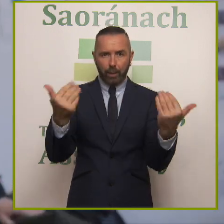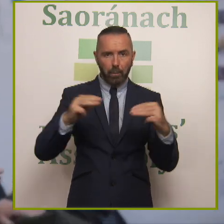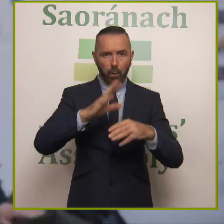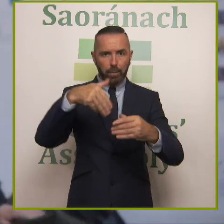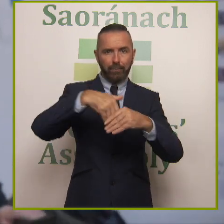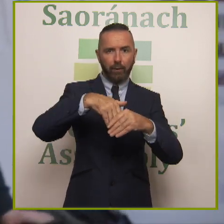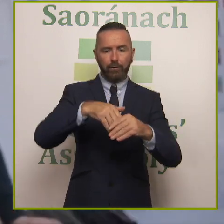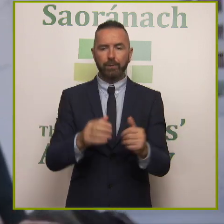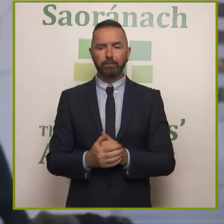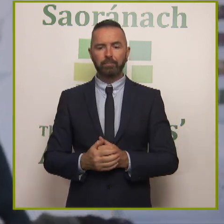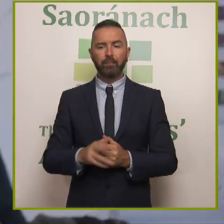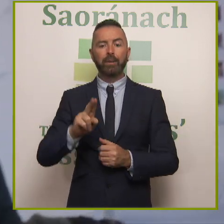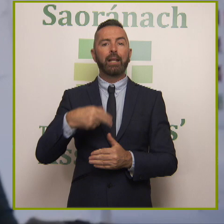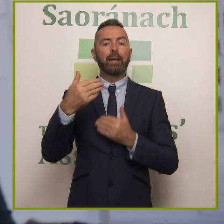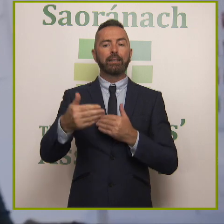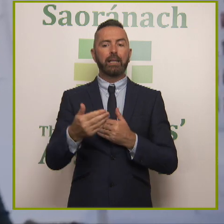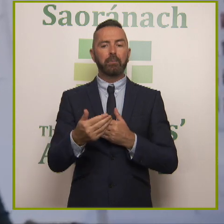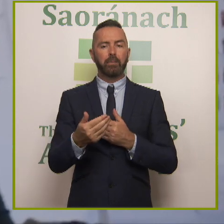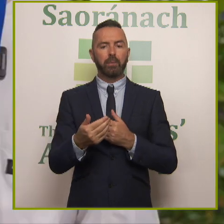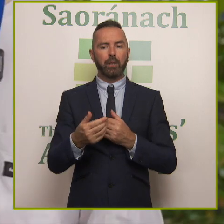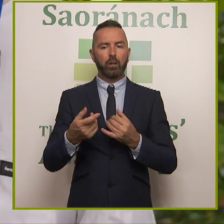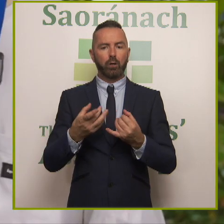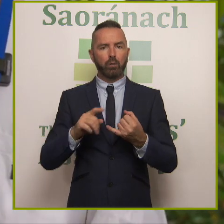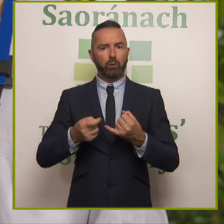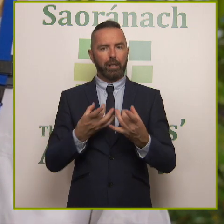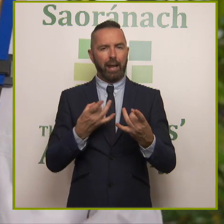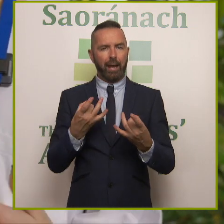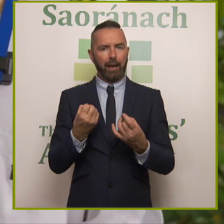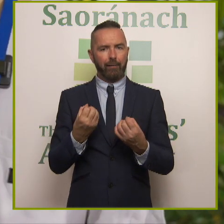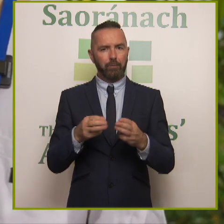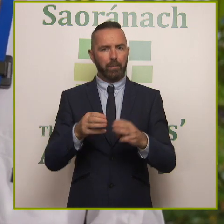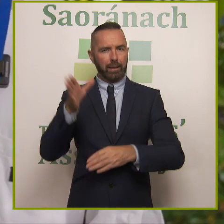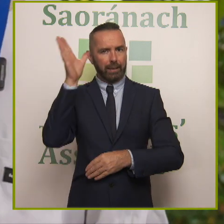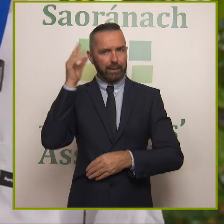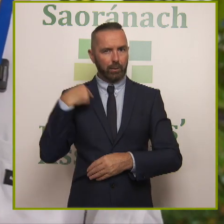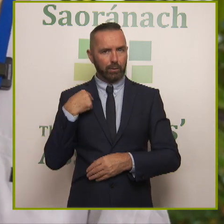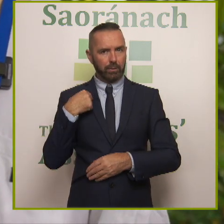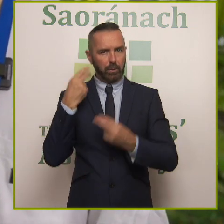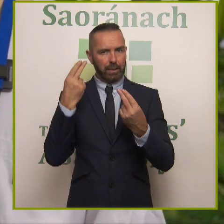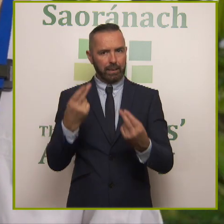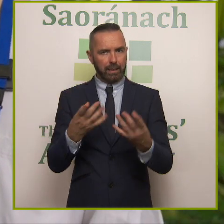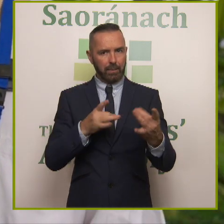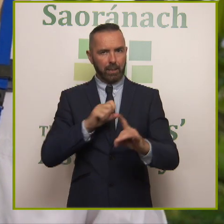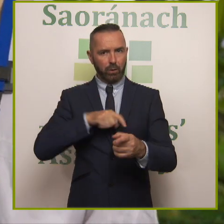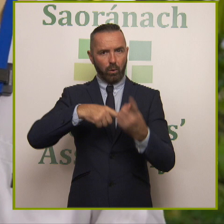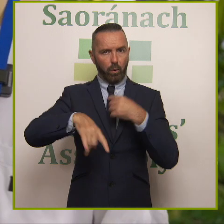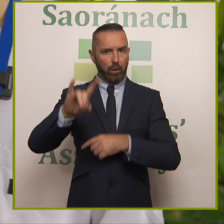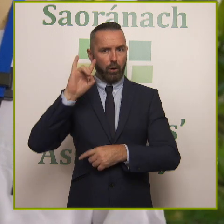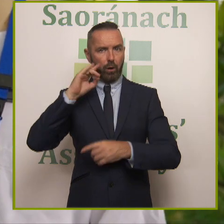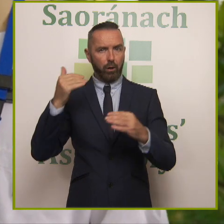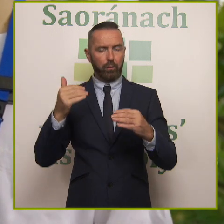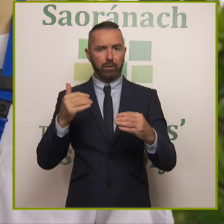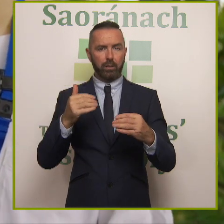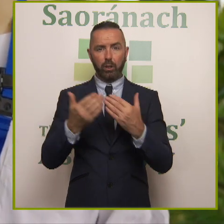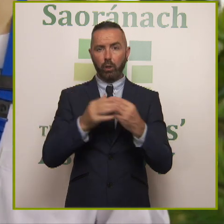step is getting listened to. So essentially what we need to do is make sure that we are heard and the young people of the assembly